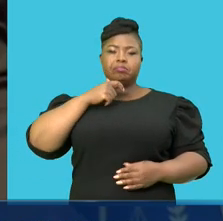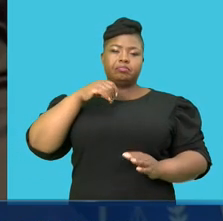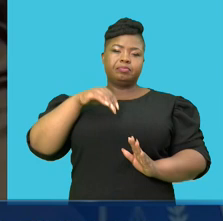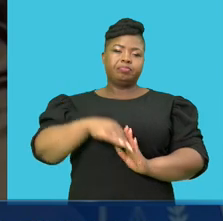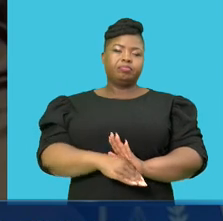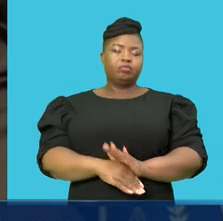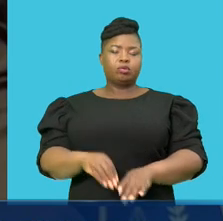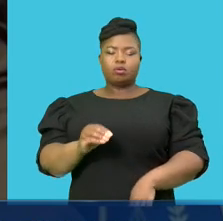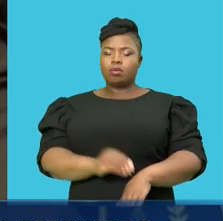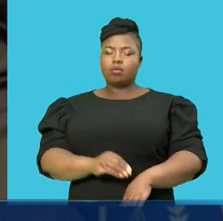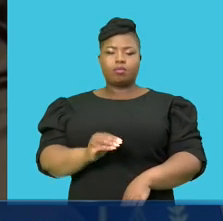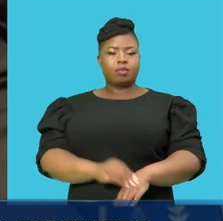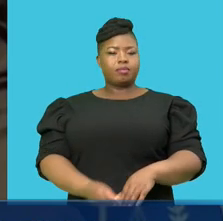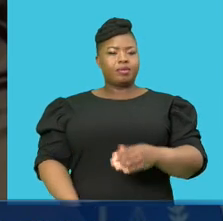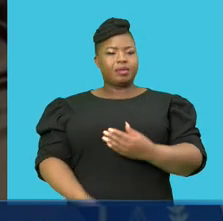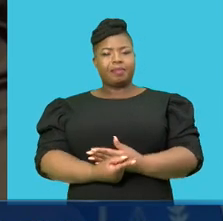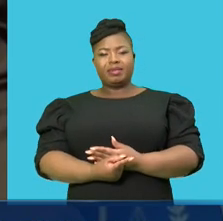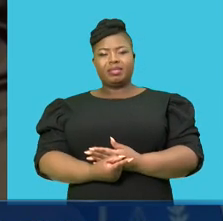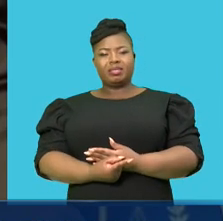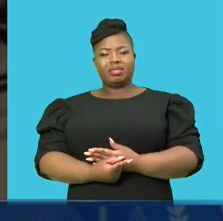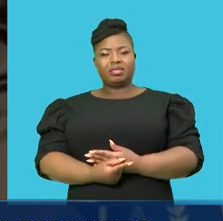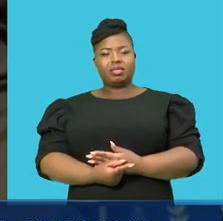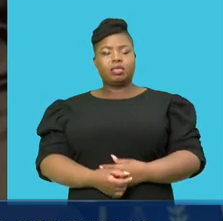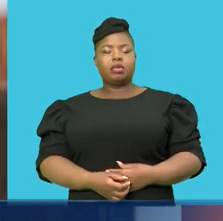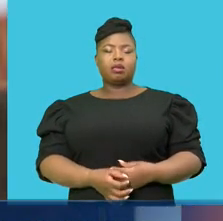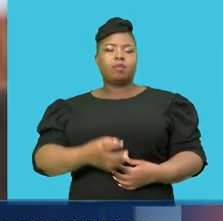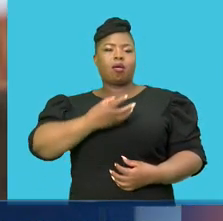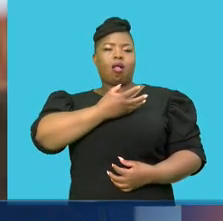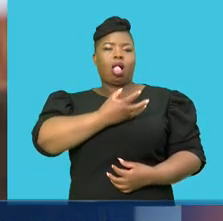when troubles came, and my heart was burdened,